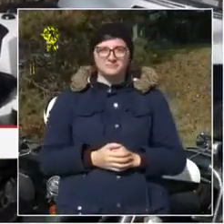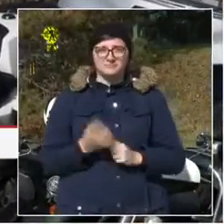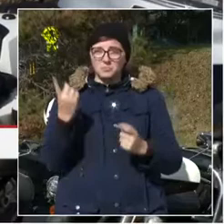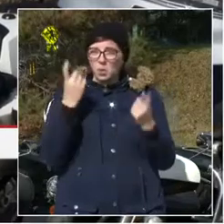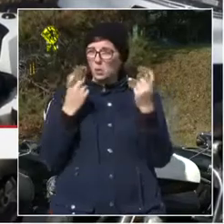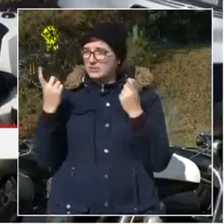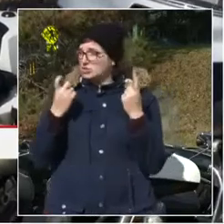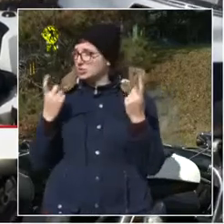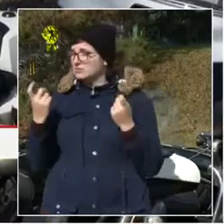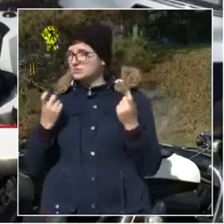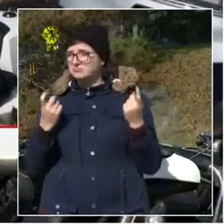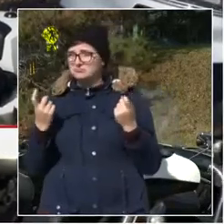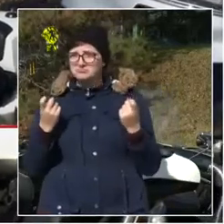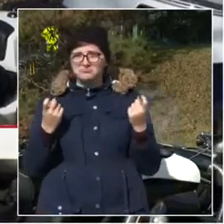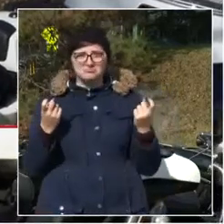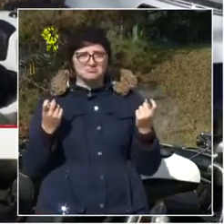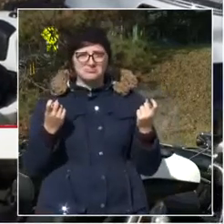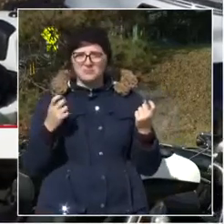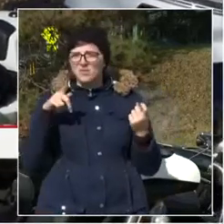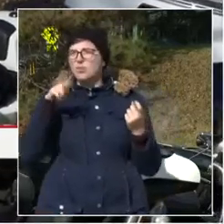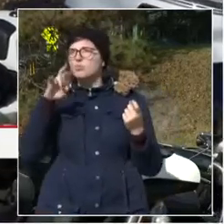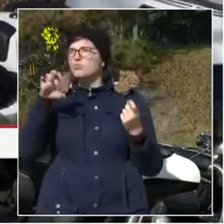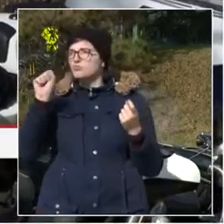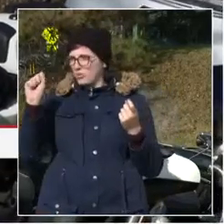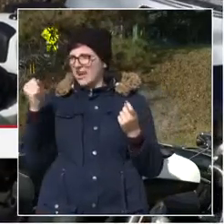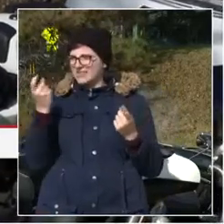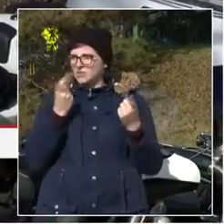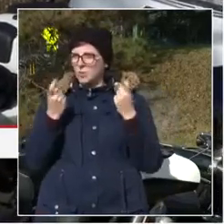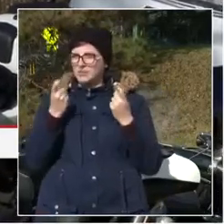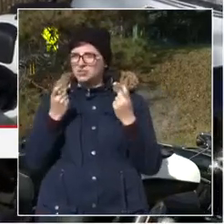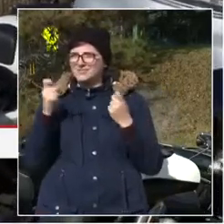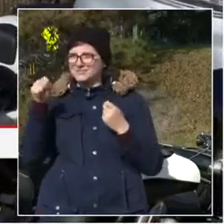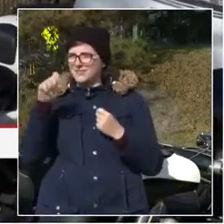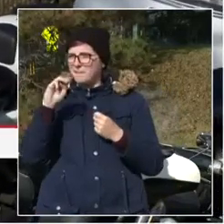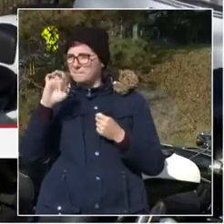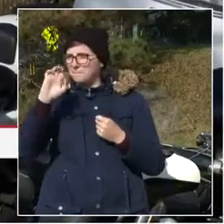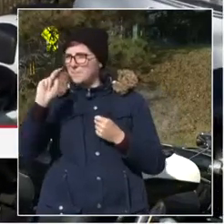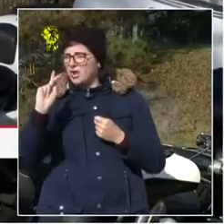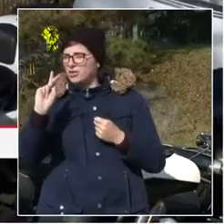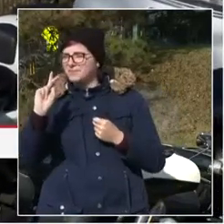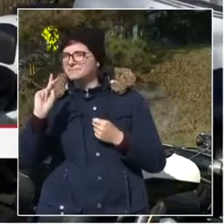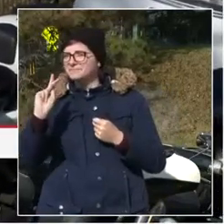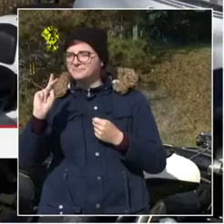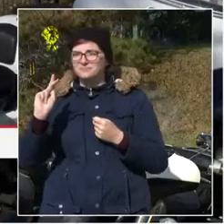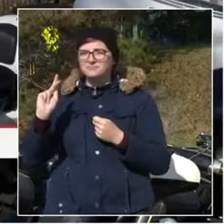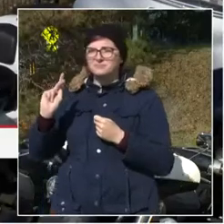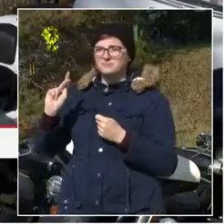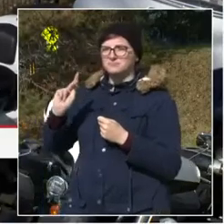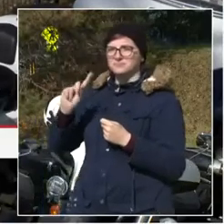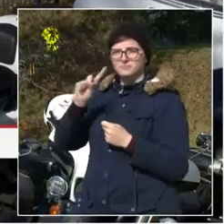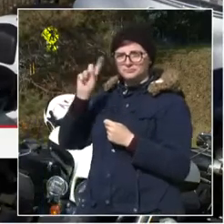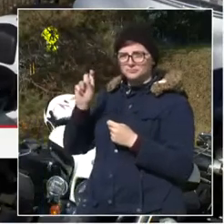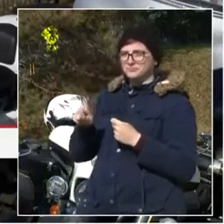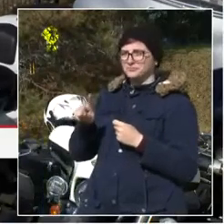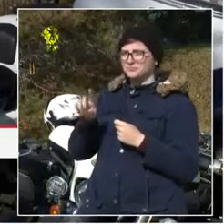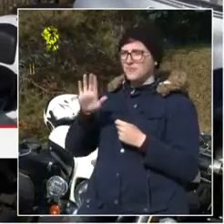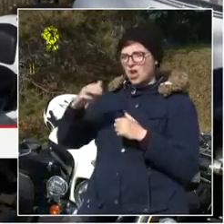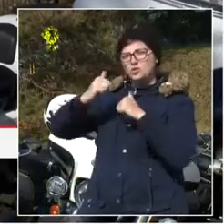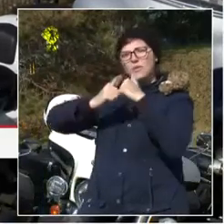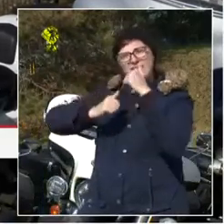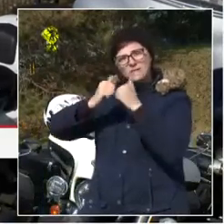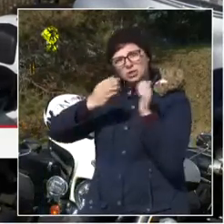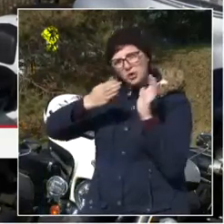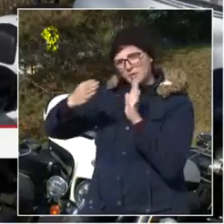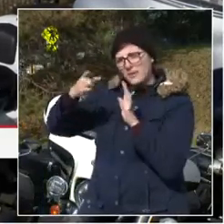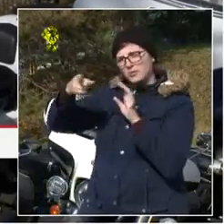Questions? Press questions. Yes, Mark. First, on the infrastructure plan